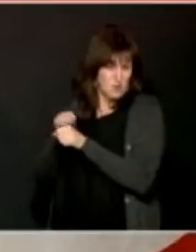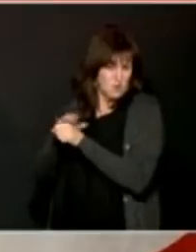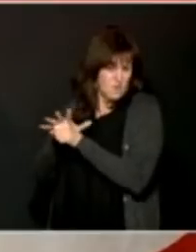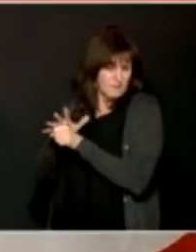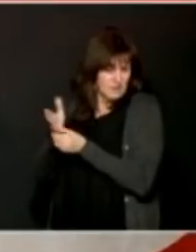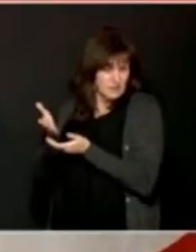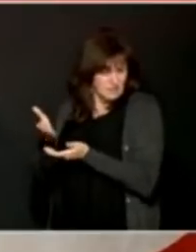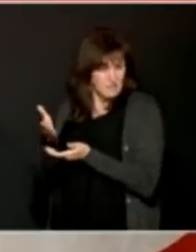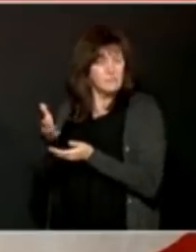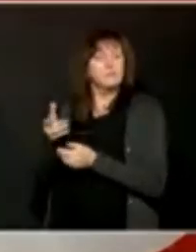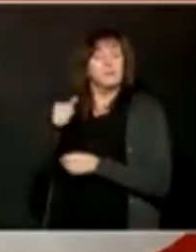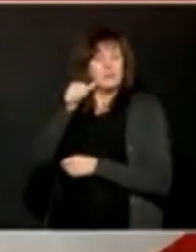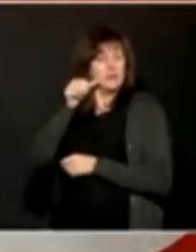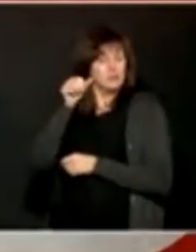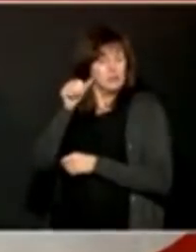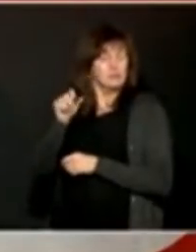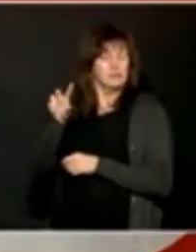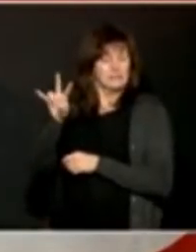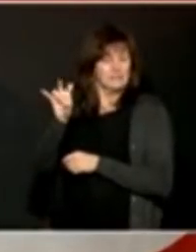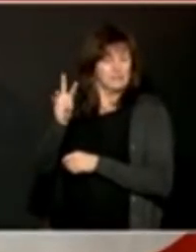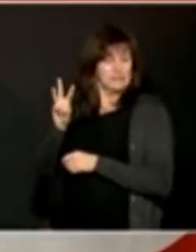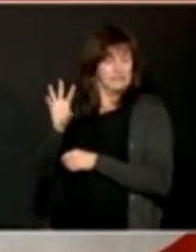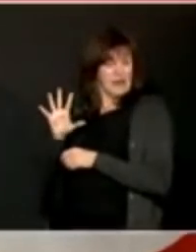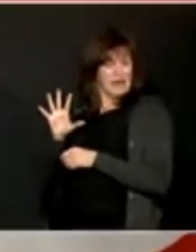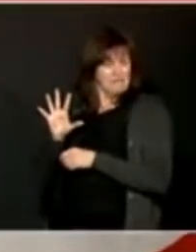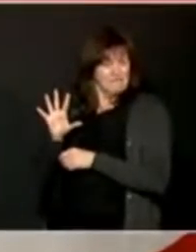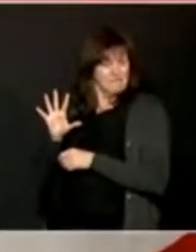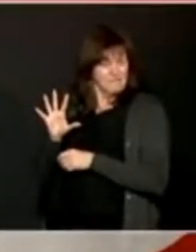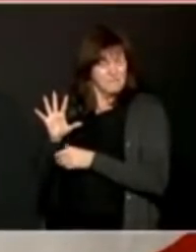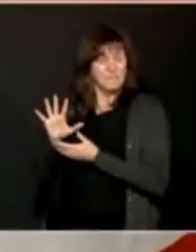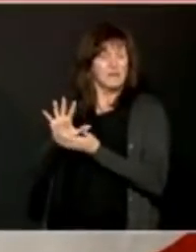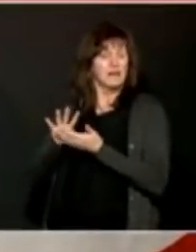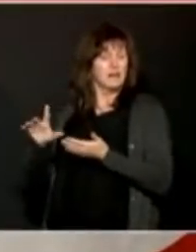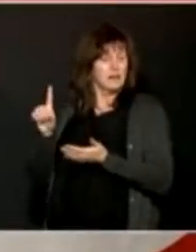yesterday and 699 last Monday.